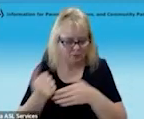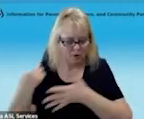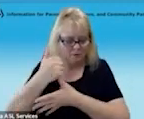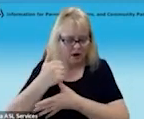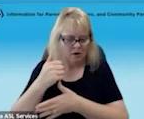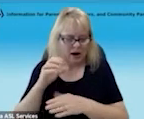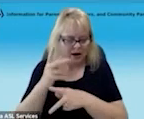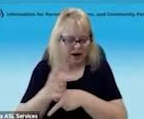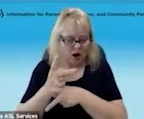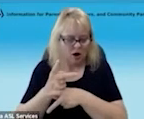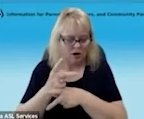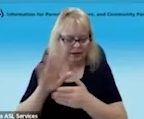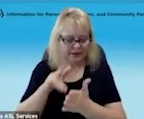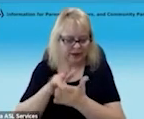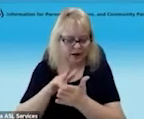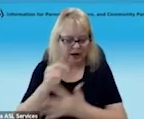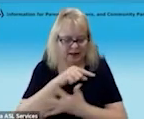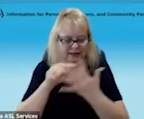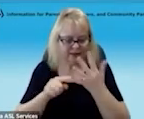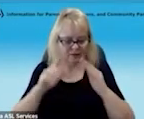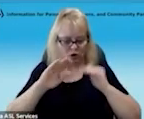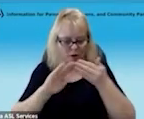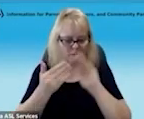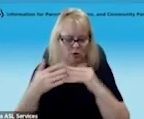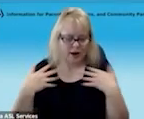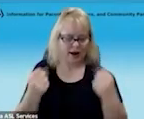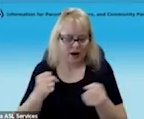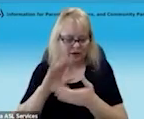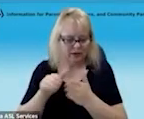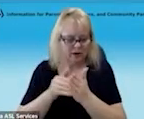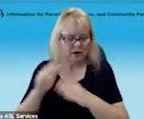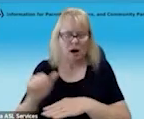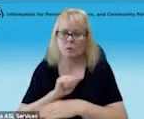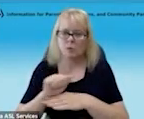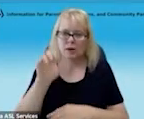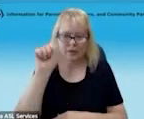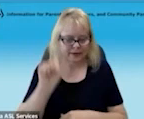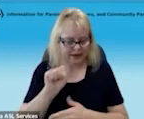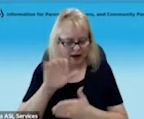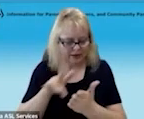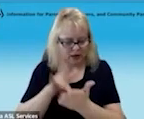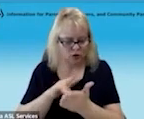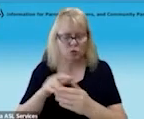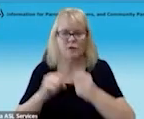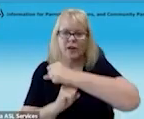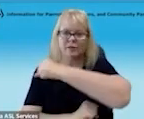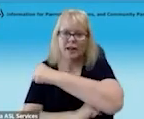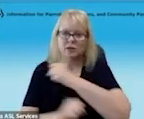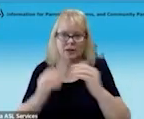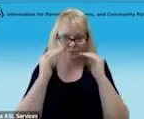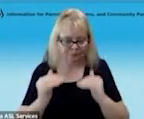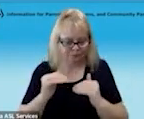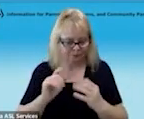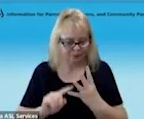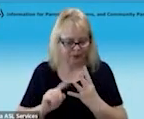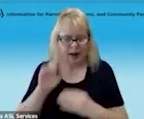Followed by Dr. Amy Hatcher, who serves as medical director for the Valley Native Primary Care Center and several rural